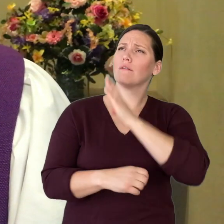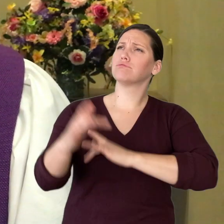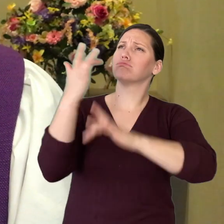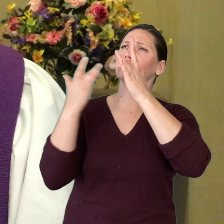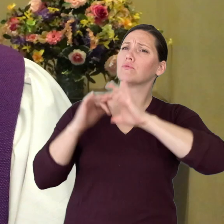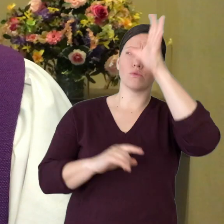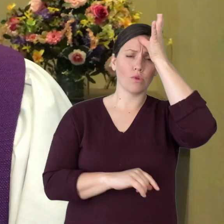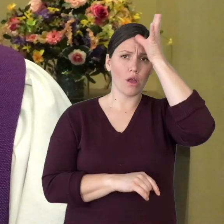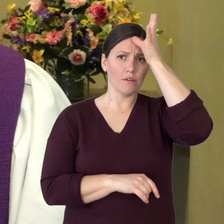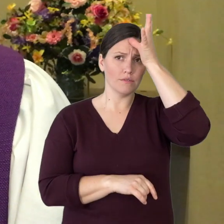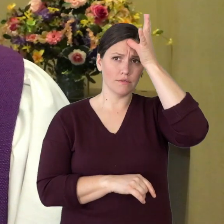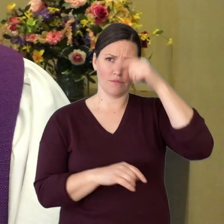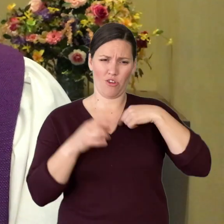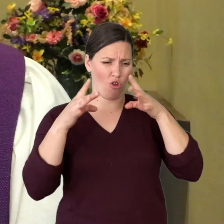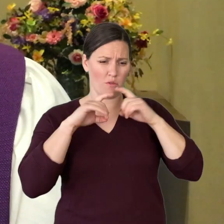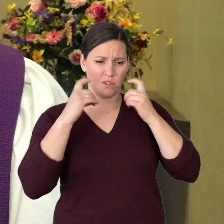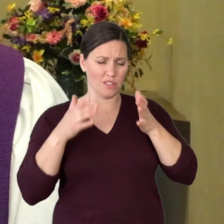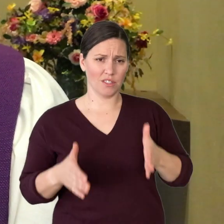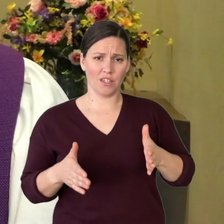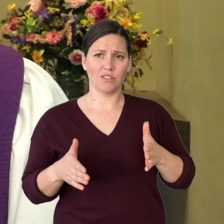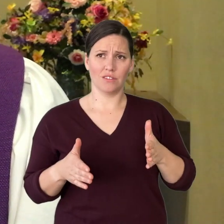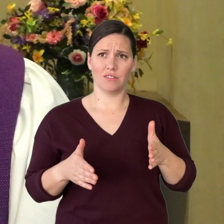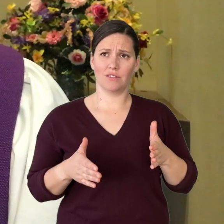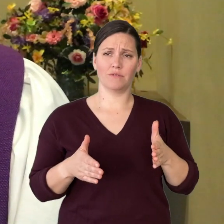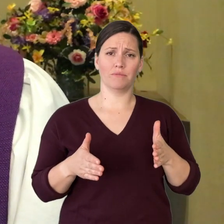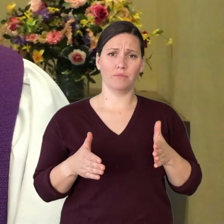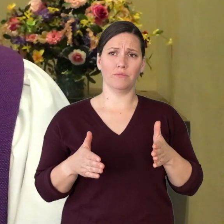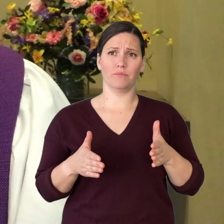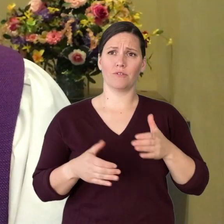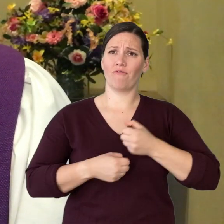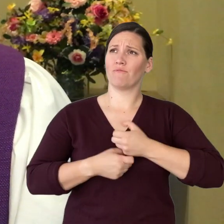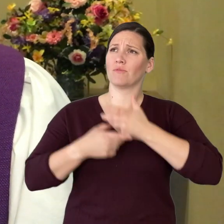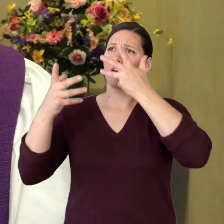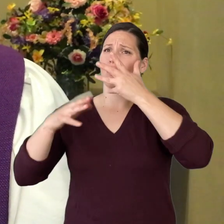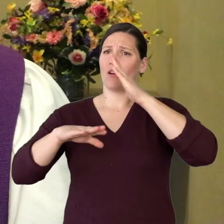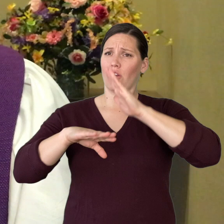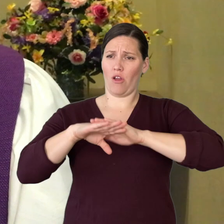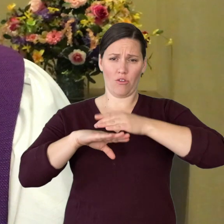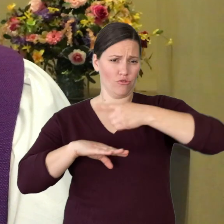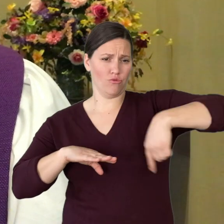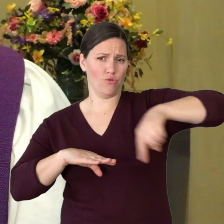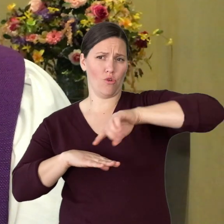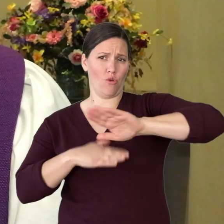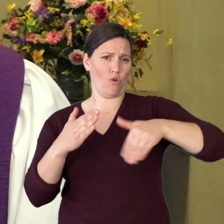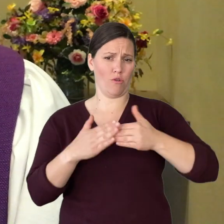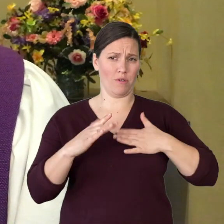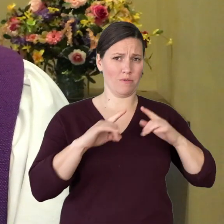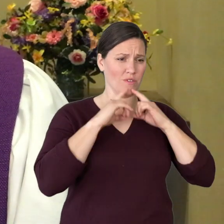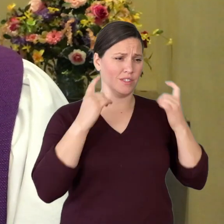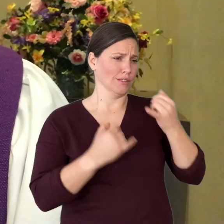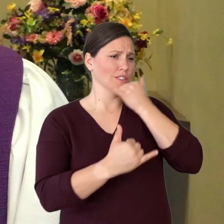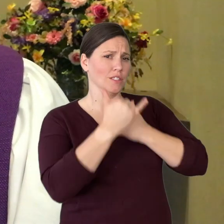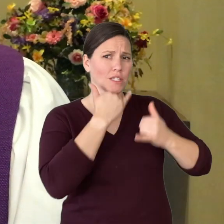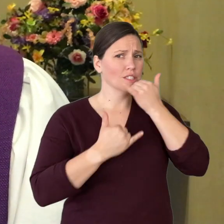God, merciful Father, I, a poor, miserable sinner, confess unto thee all my sins and